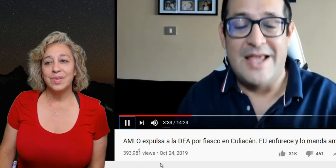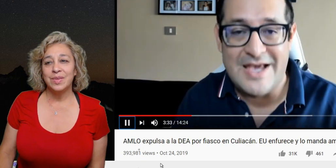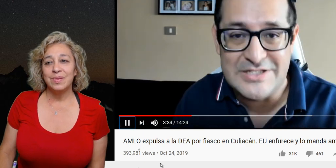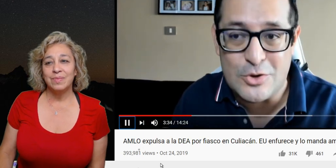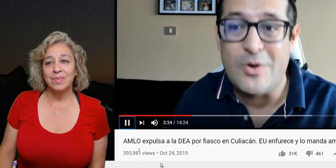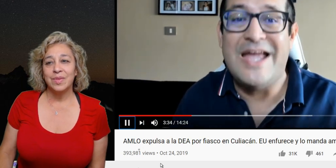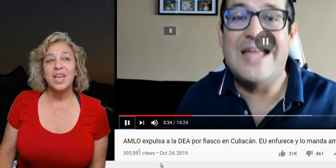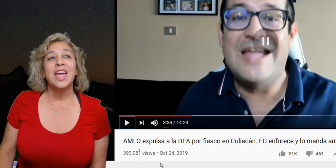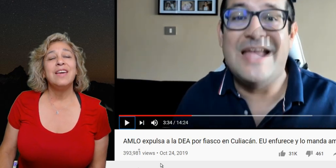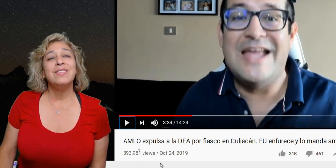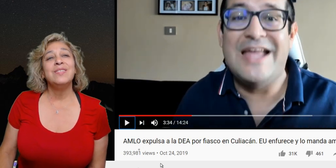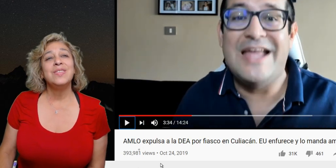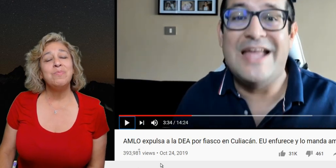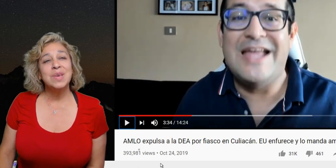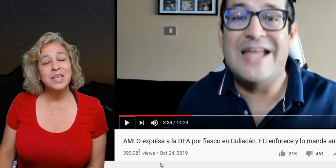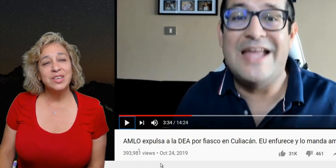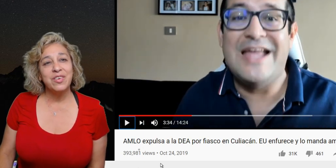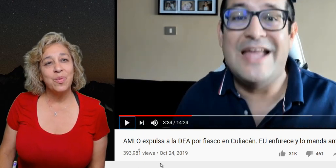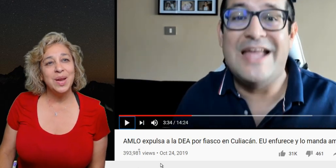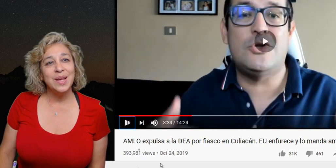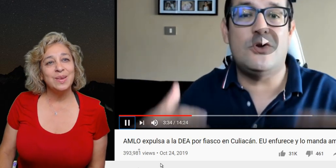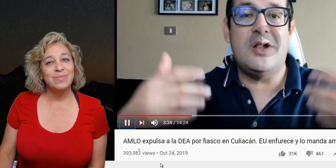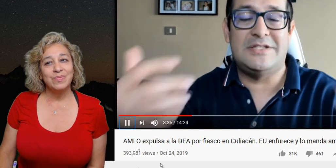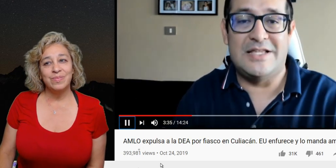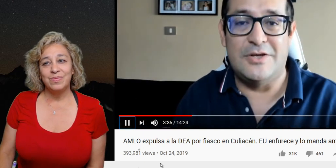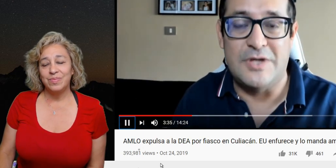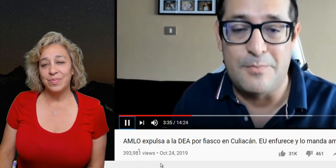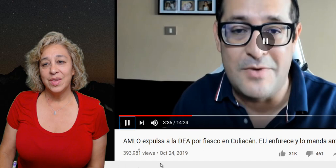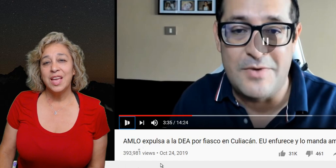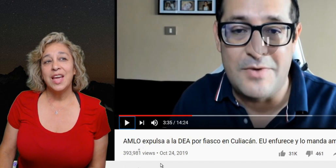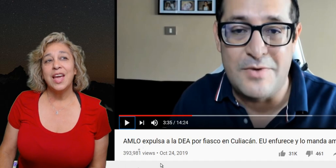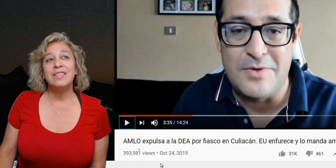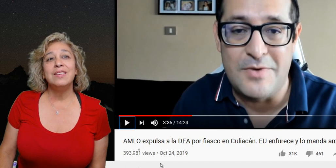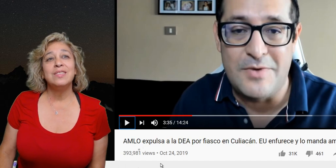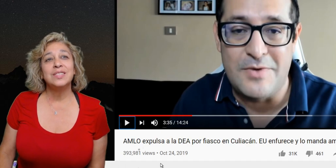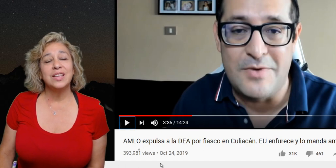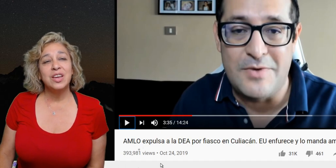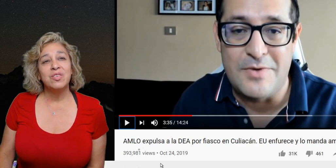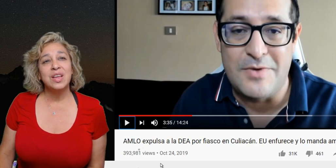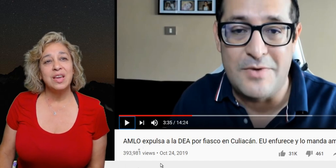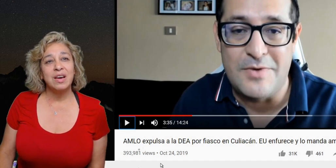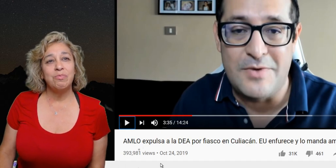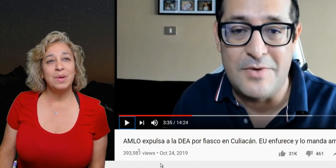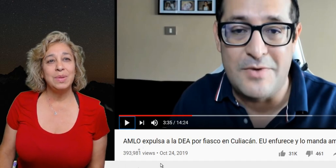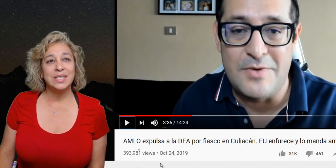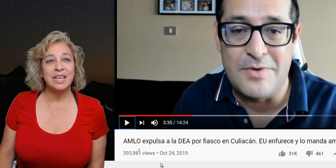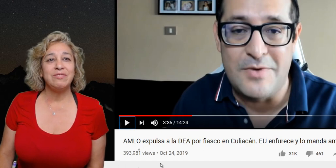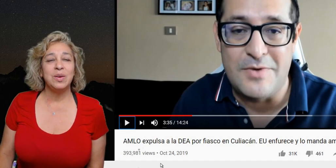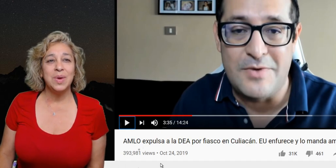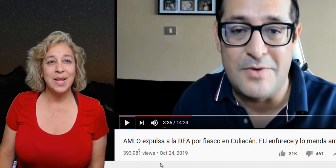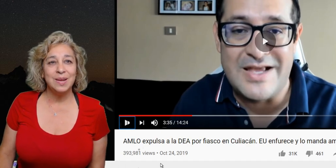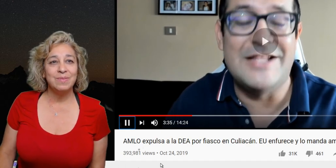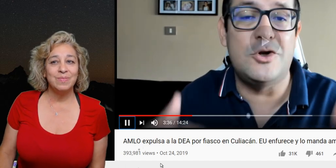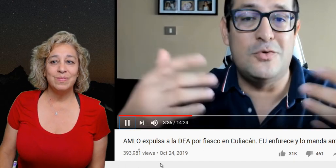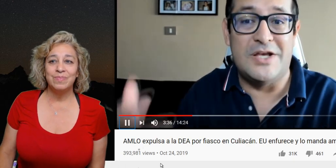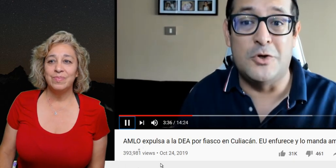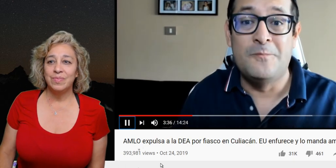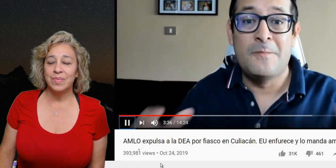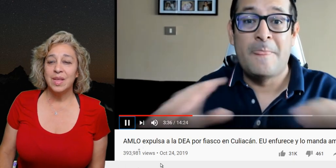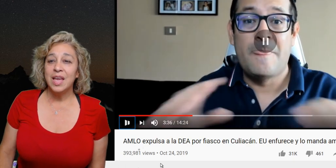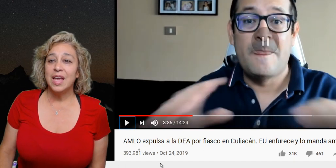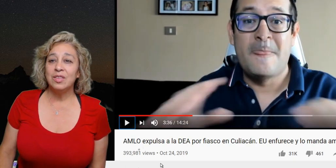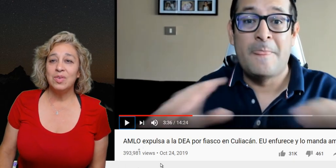el ejército, and then the military went in, la Secretaría de Seguridad Pública. And then the security of public safety went in, entró